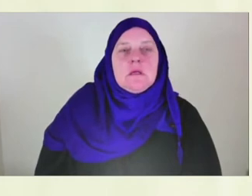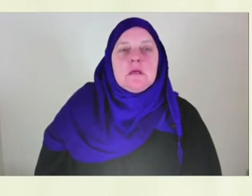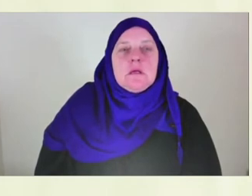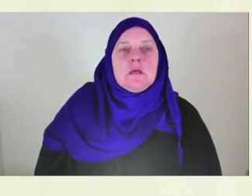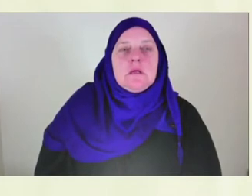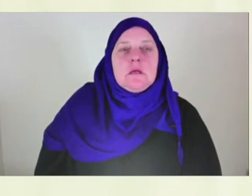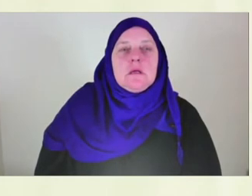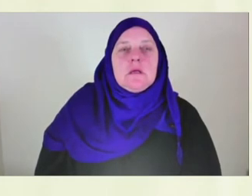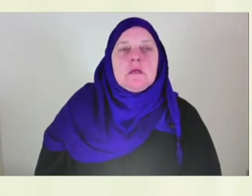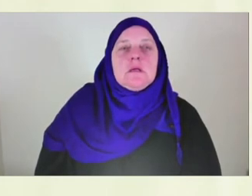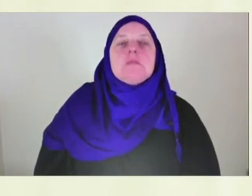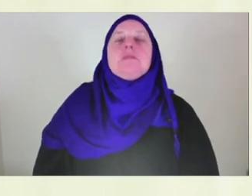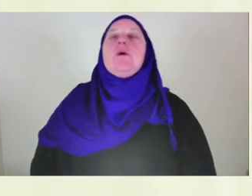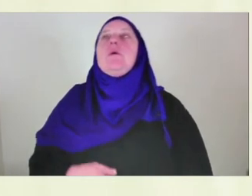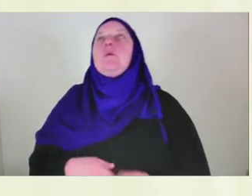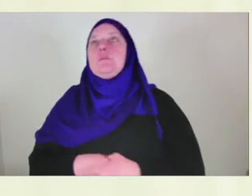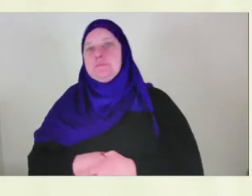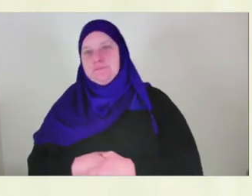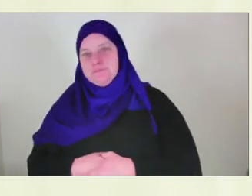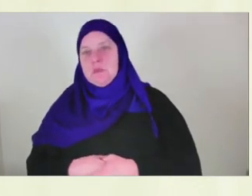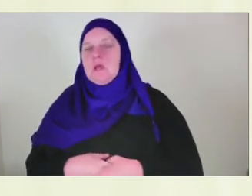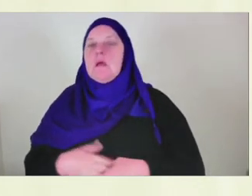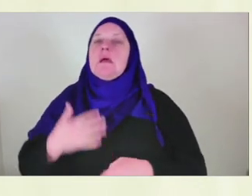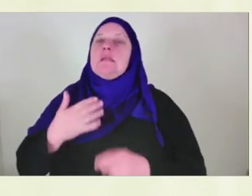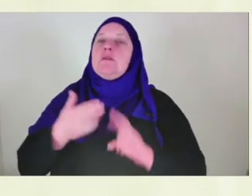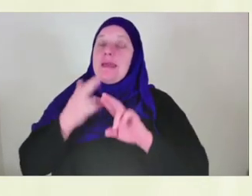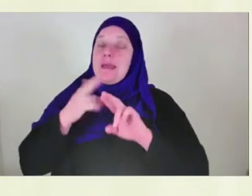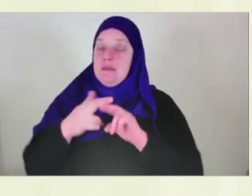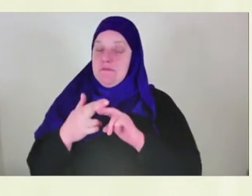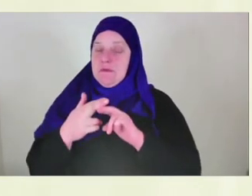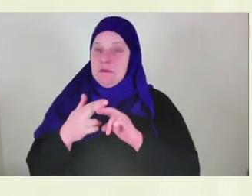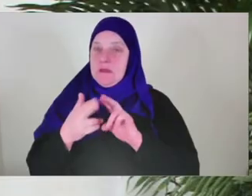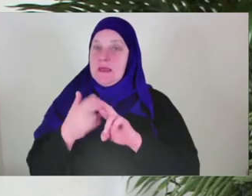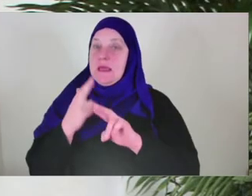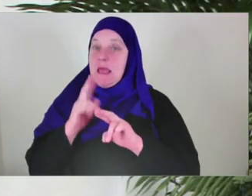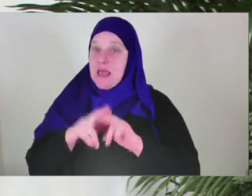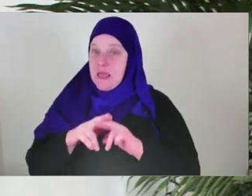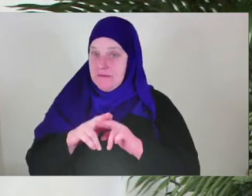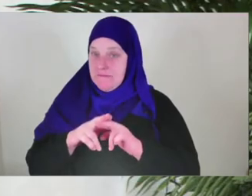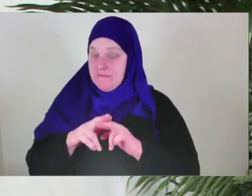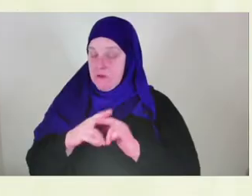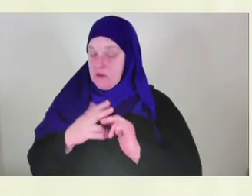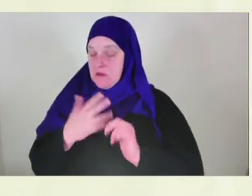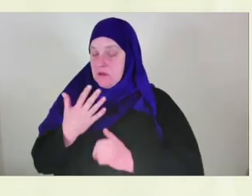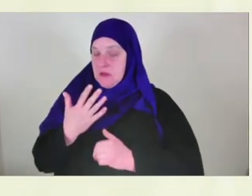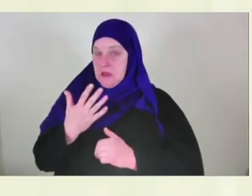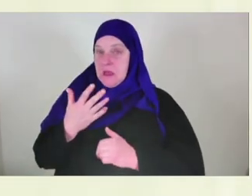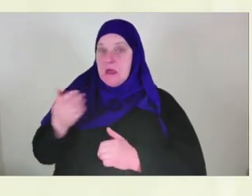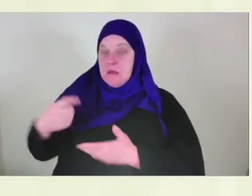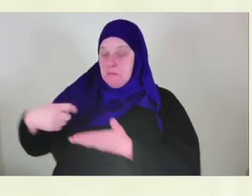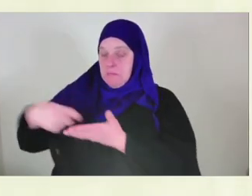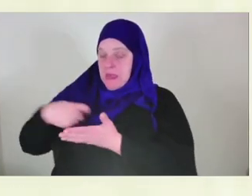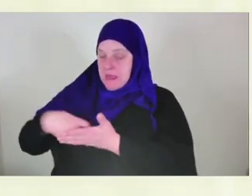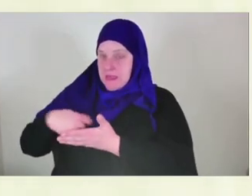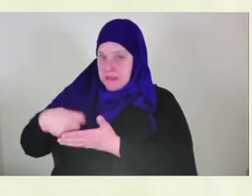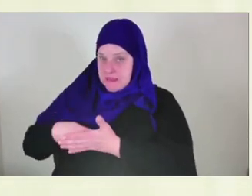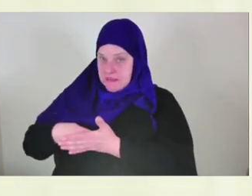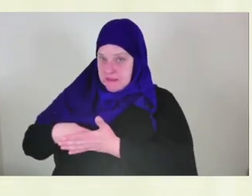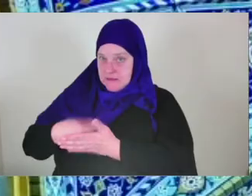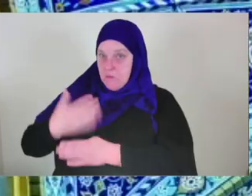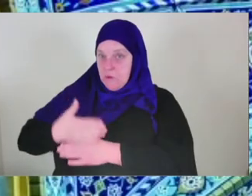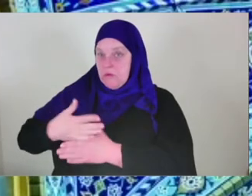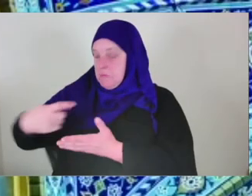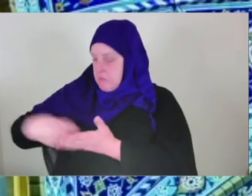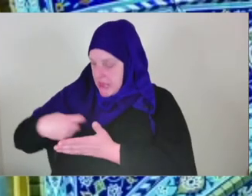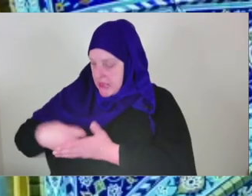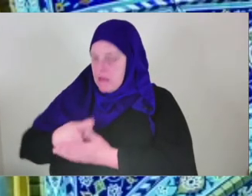mortgage. You can't put it aside and put new mag wheels on your car. Yeah, that's 100%. Right. Yeah, that's why course. I wanted to make Definitely. Sure. That's what I